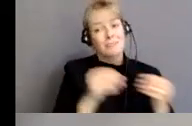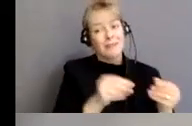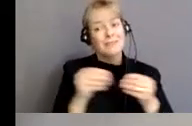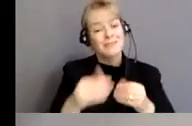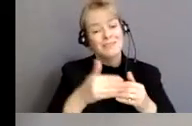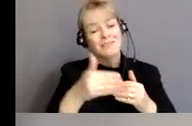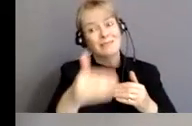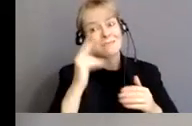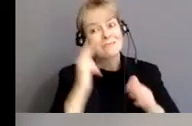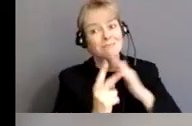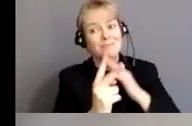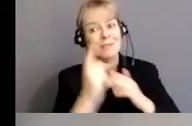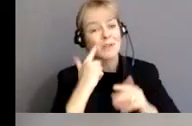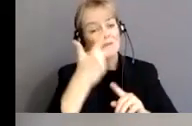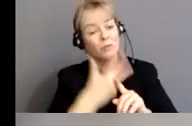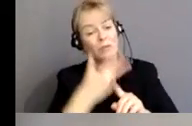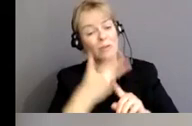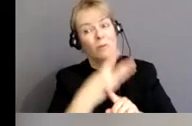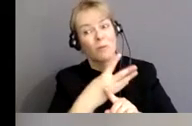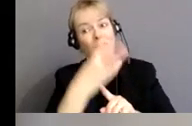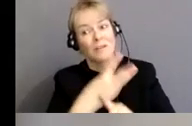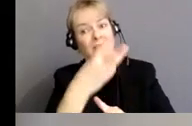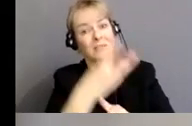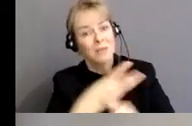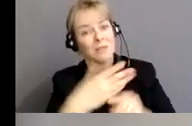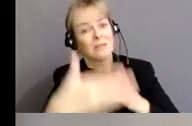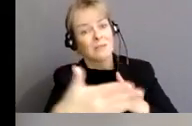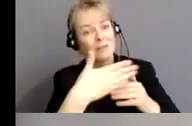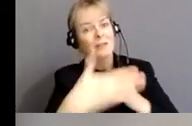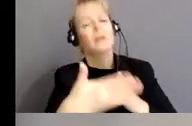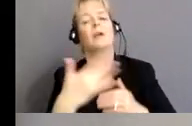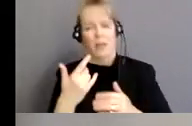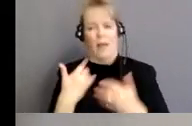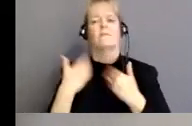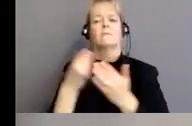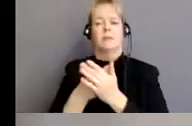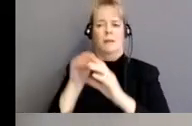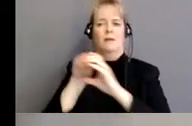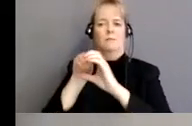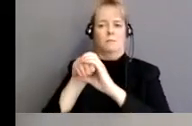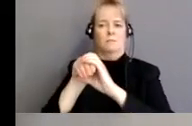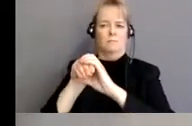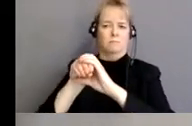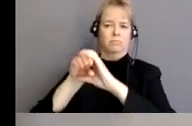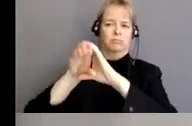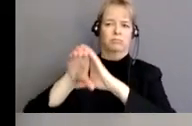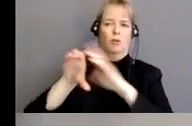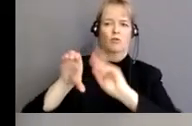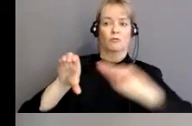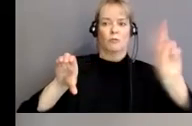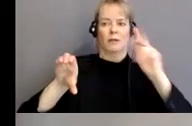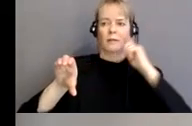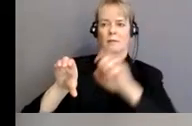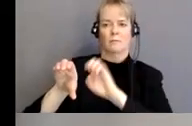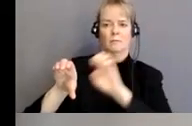that working in this industry, I always knew that, you know, we had to cover and have an emergency fund because it's a good thing. It's a